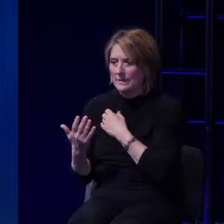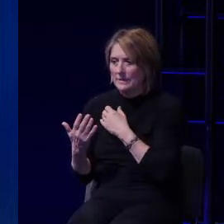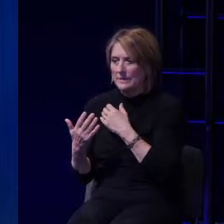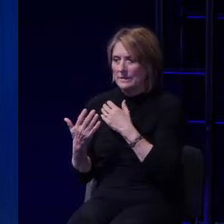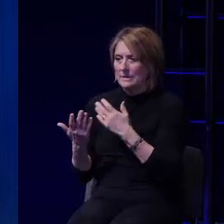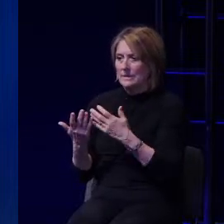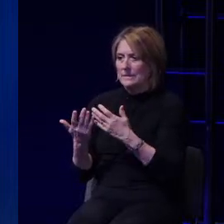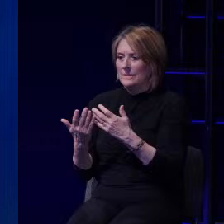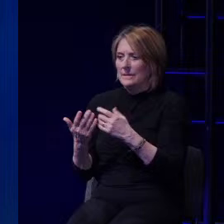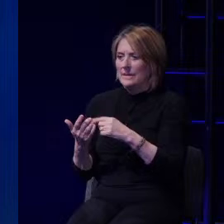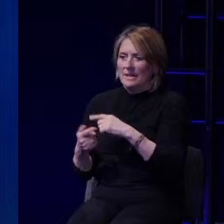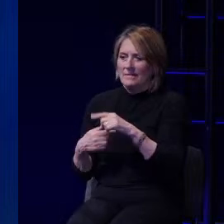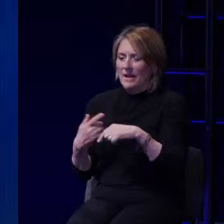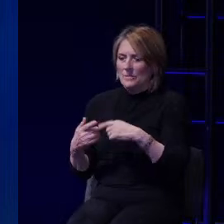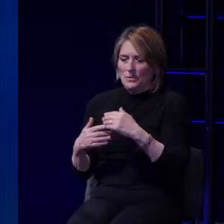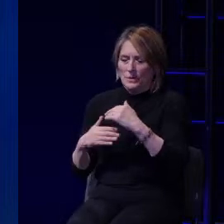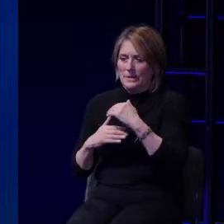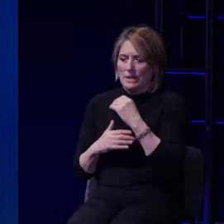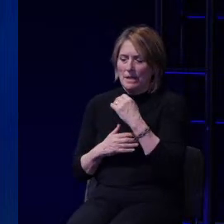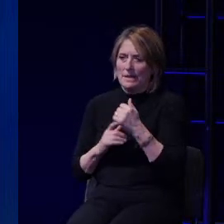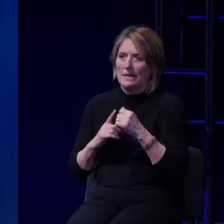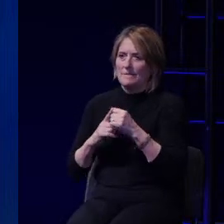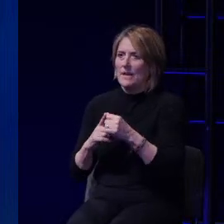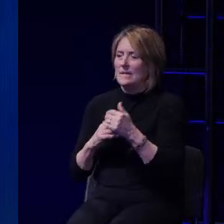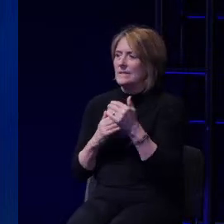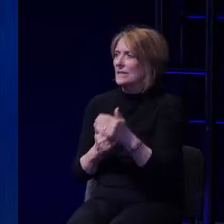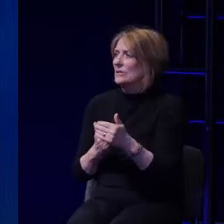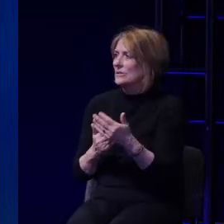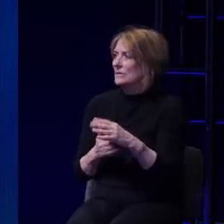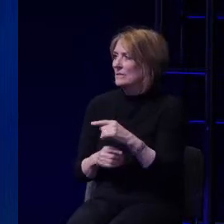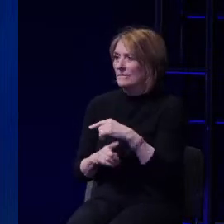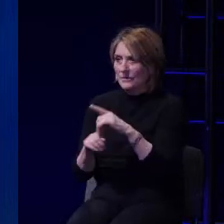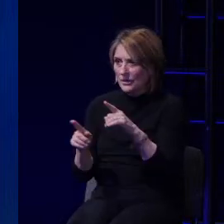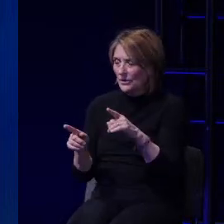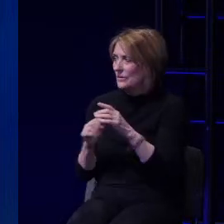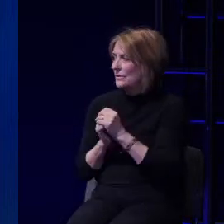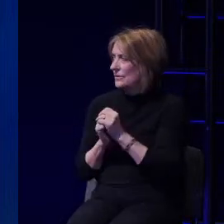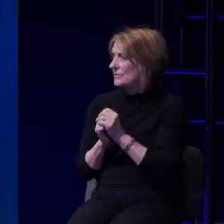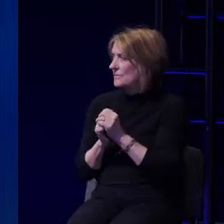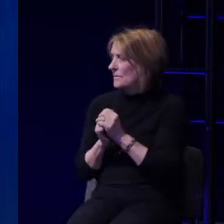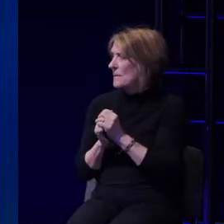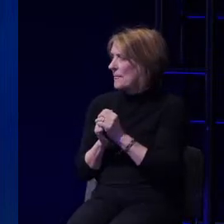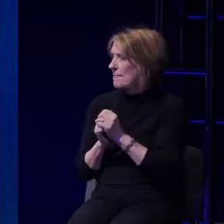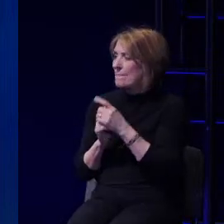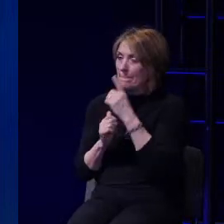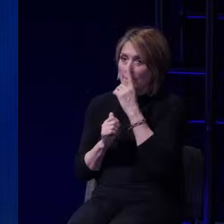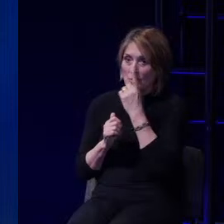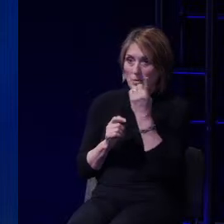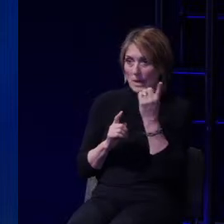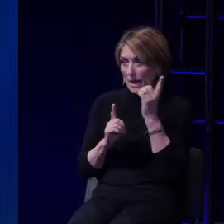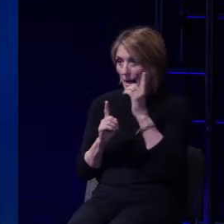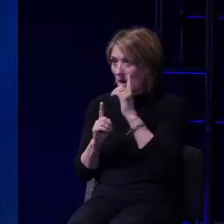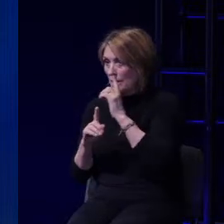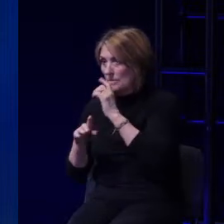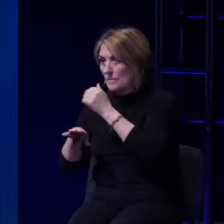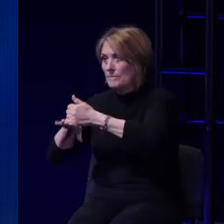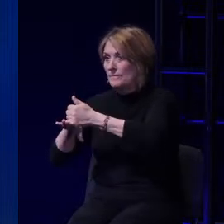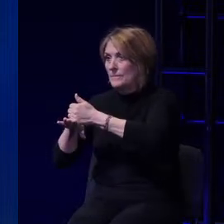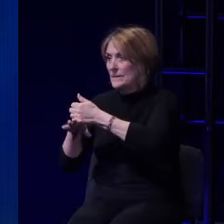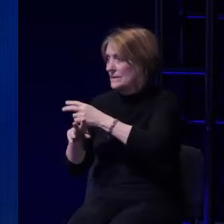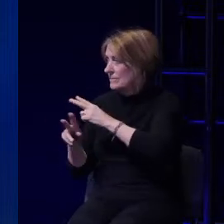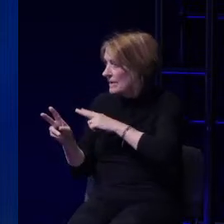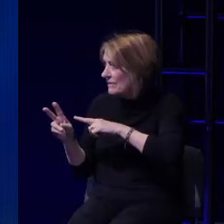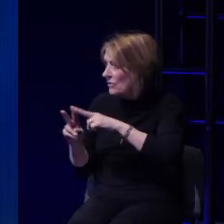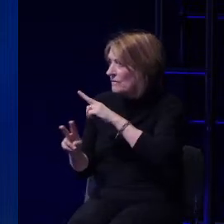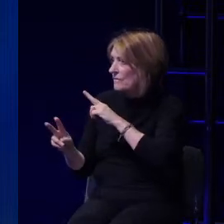one-to-one advice sessions. I think if you can get on a set, even just, you know, to